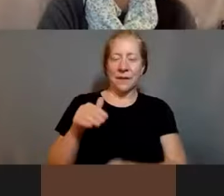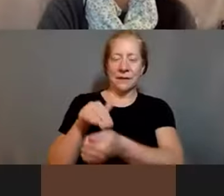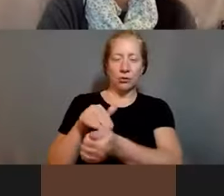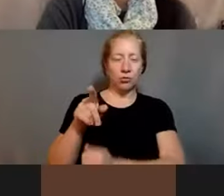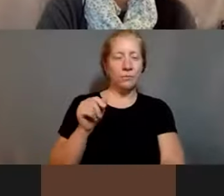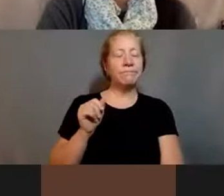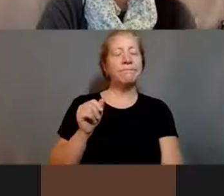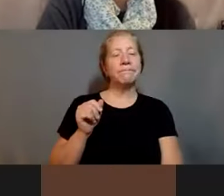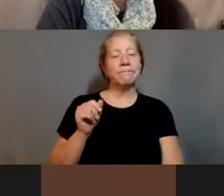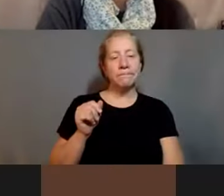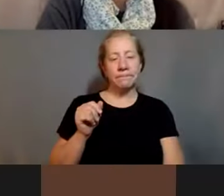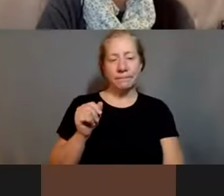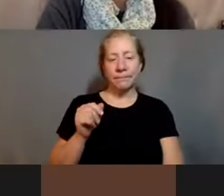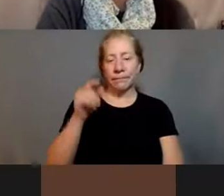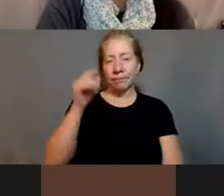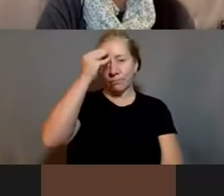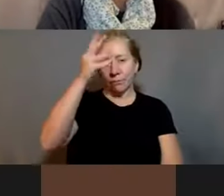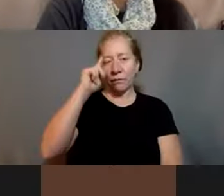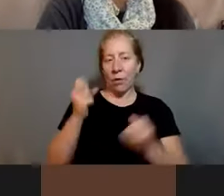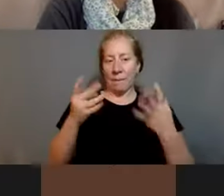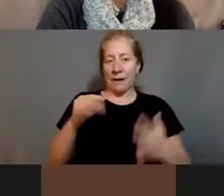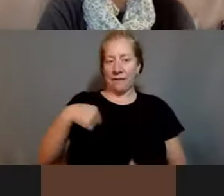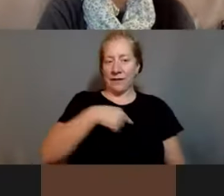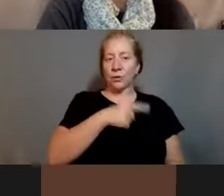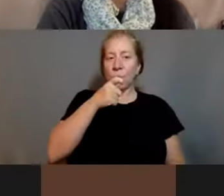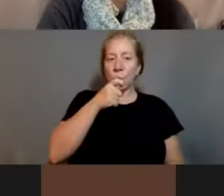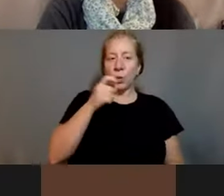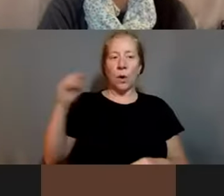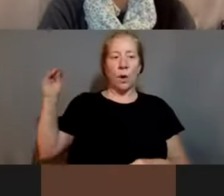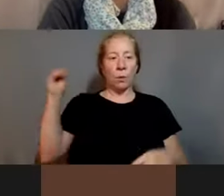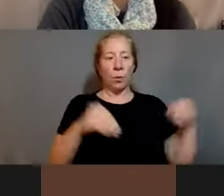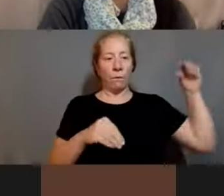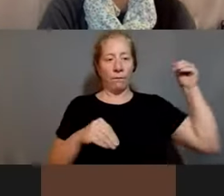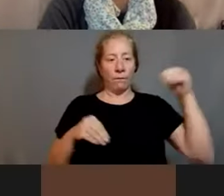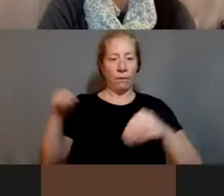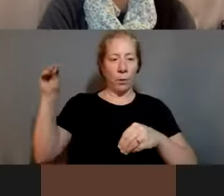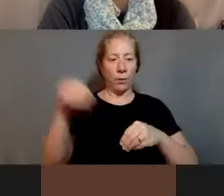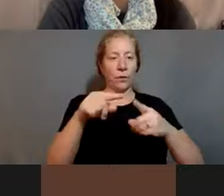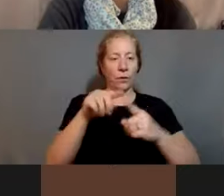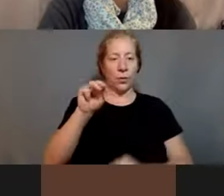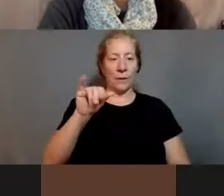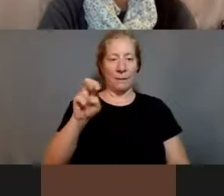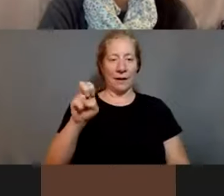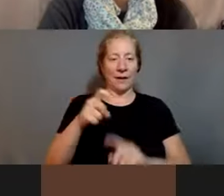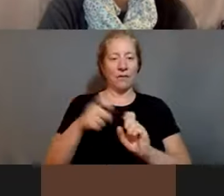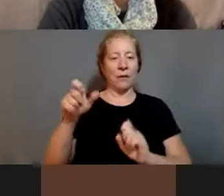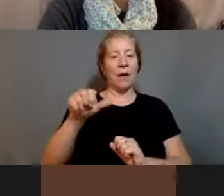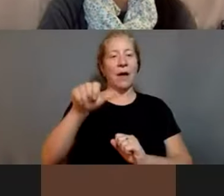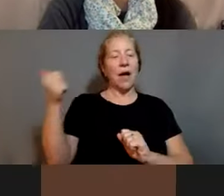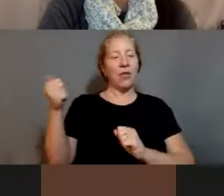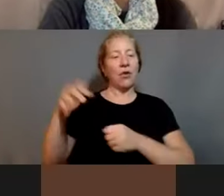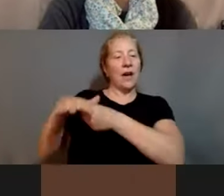there's for many of us who moved into Maine from what we consider to be much more